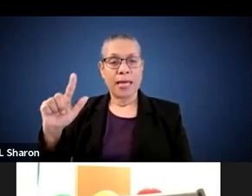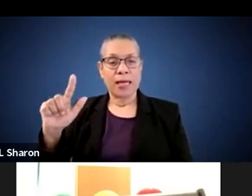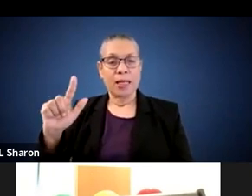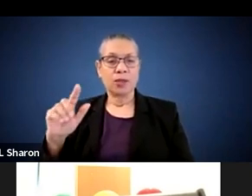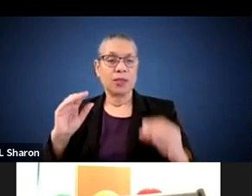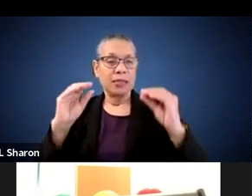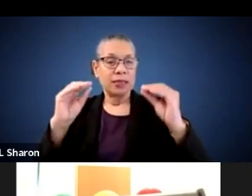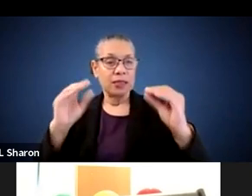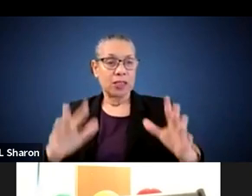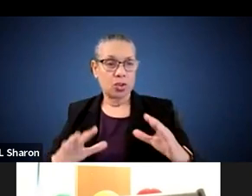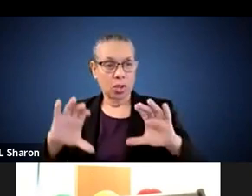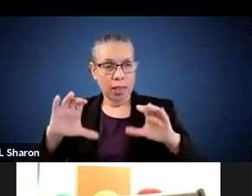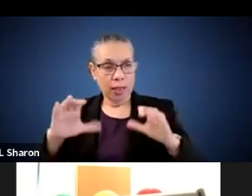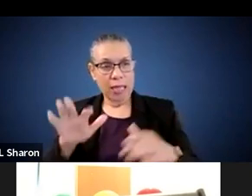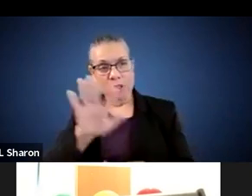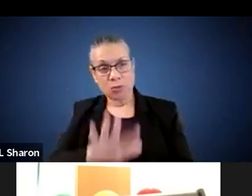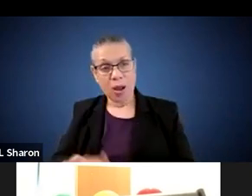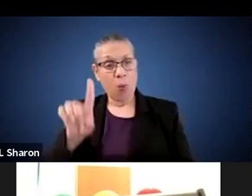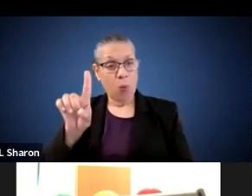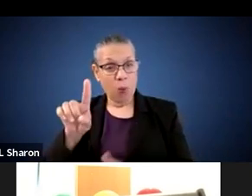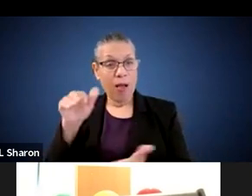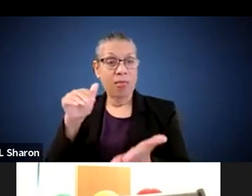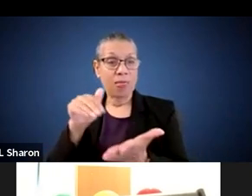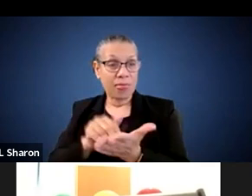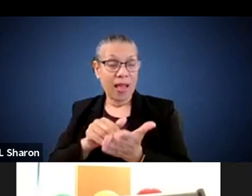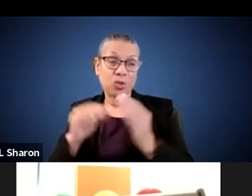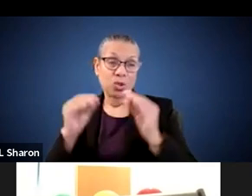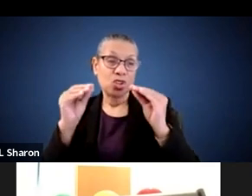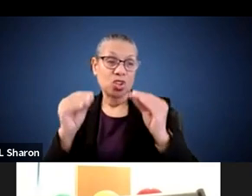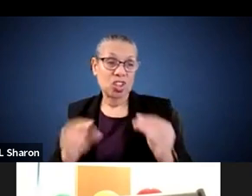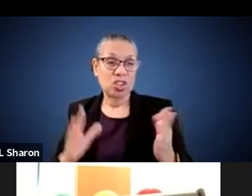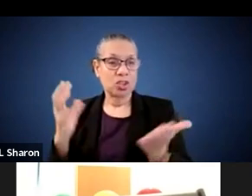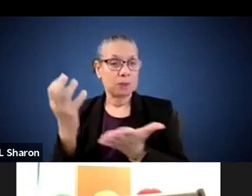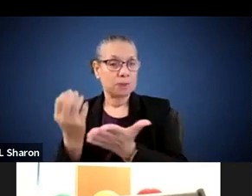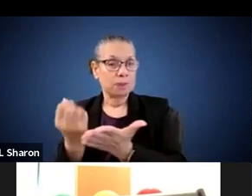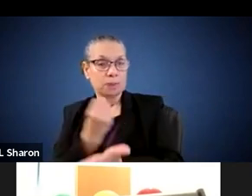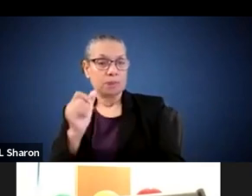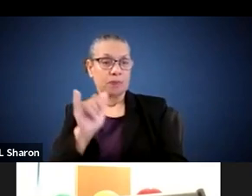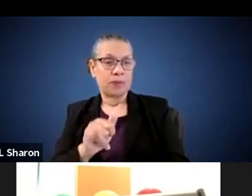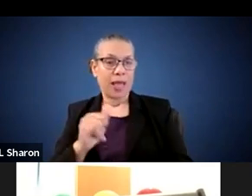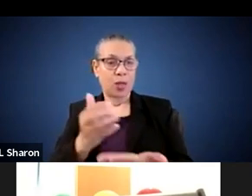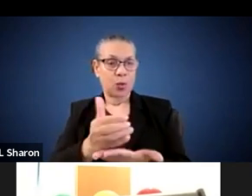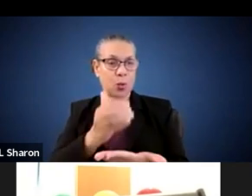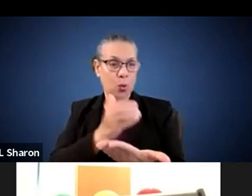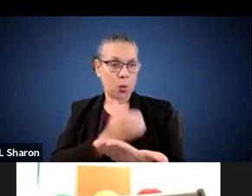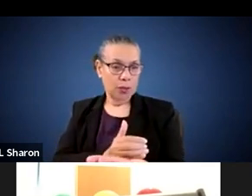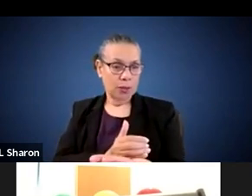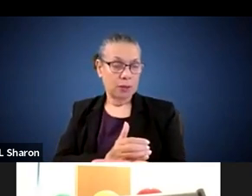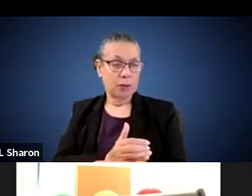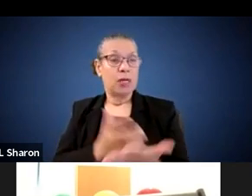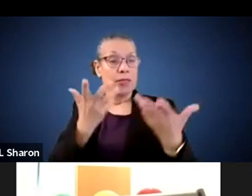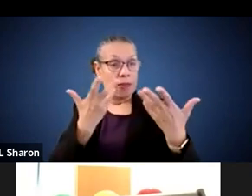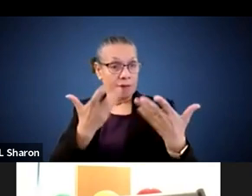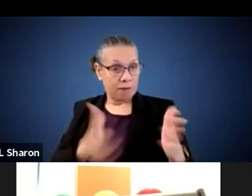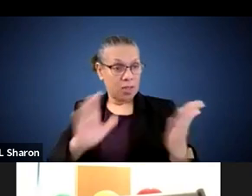currently upwards of a thousand teachers are taking advantage of those courses um and once they